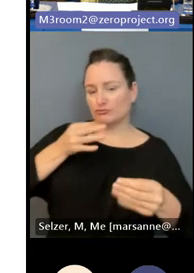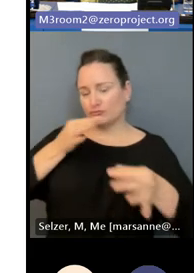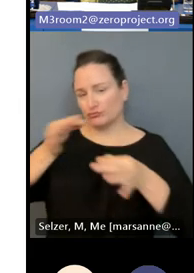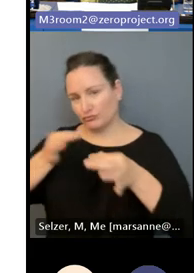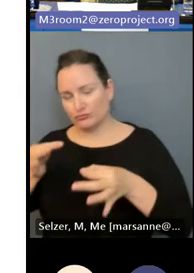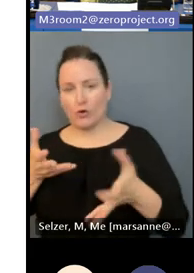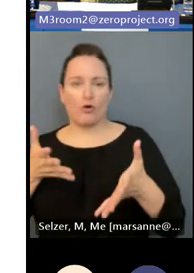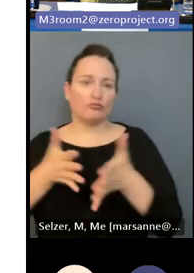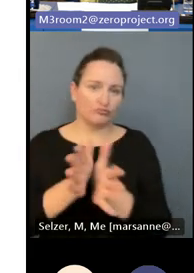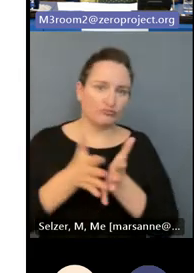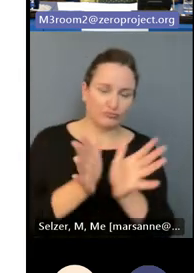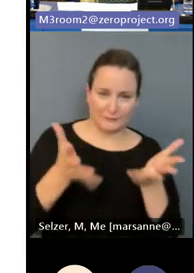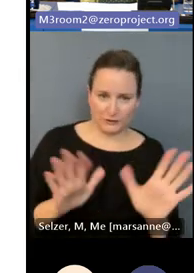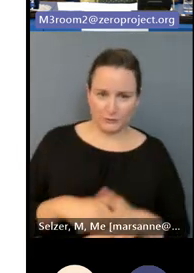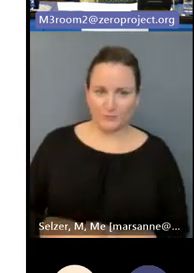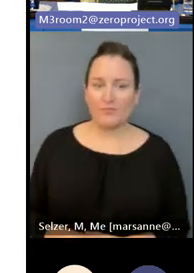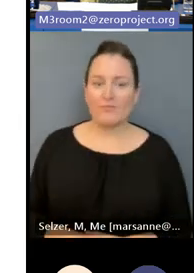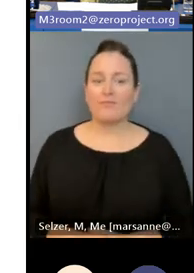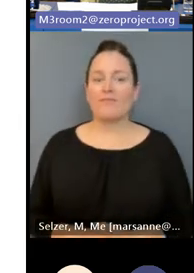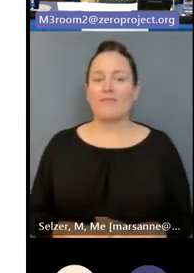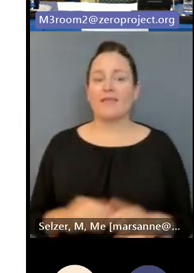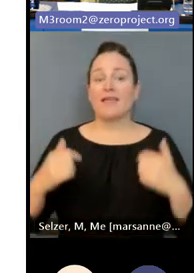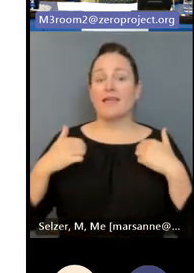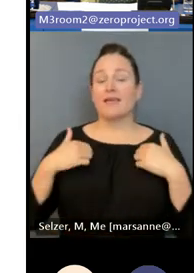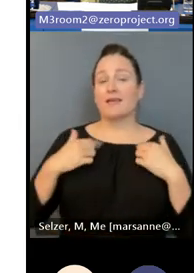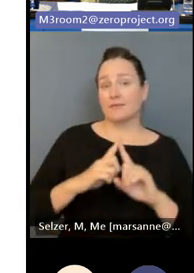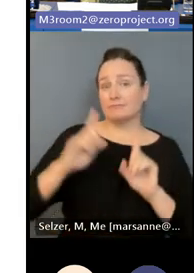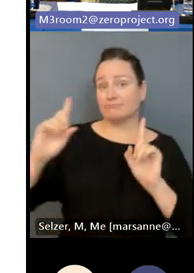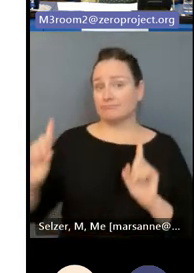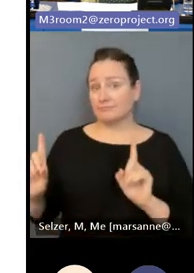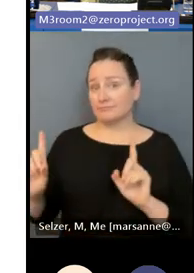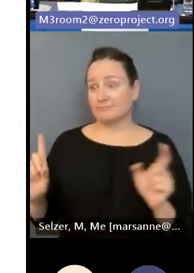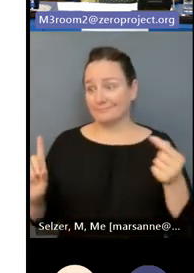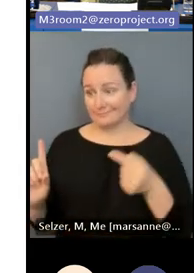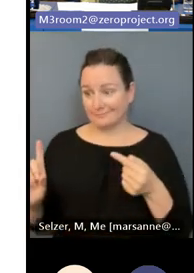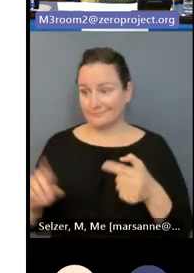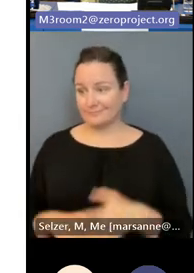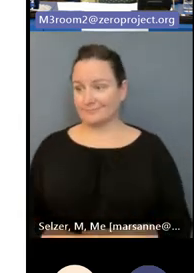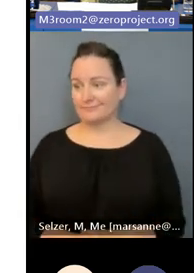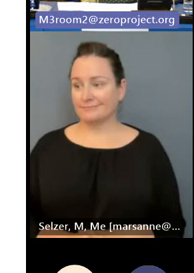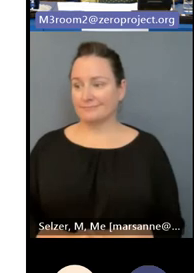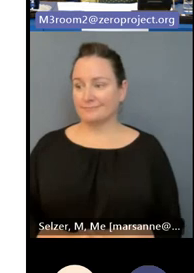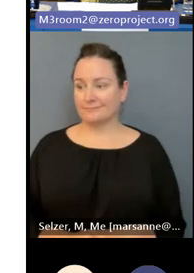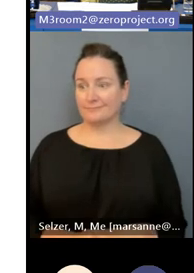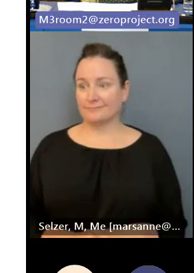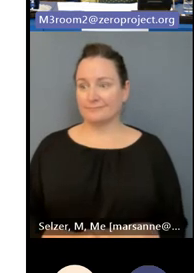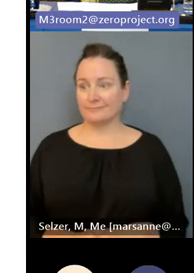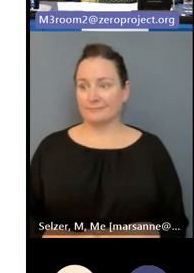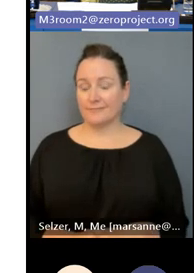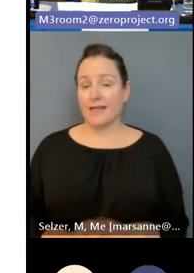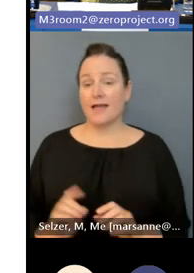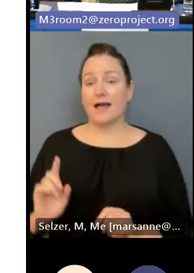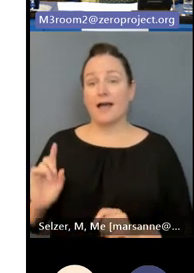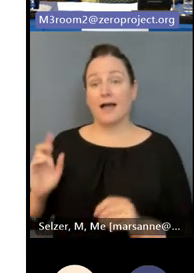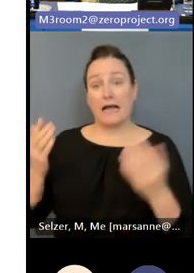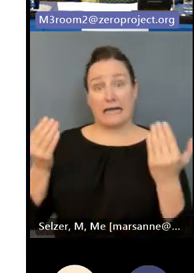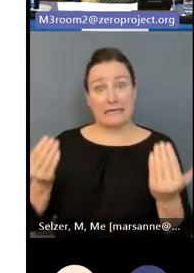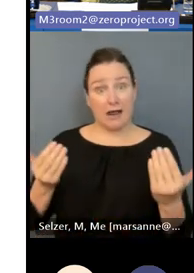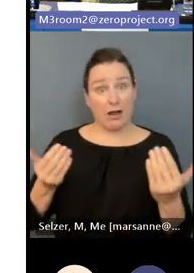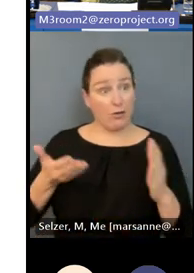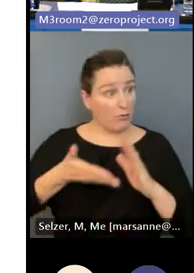awardees. And yeah, we are just searching for another presenter, but we will just go on now because we don't